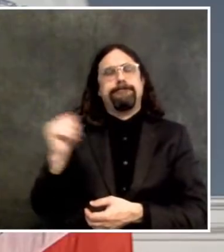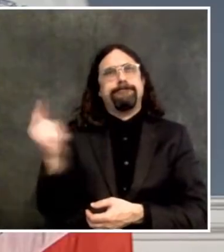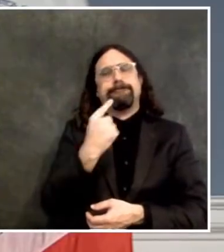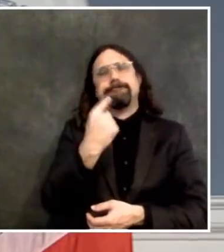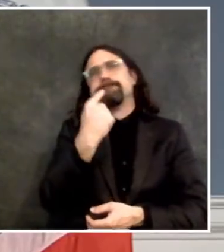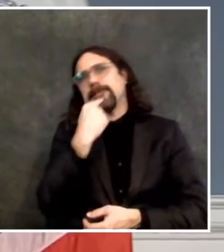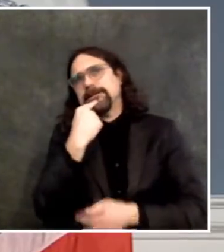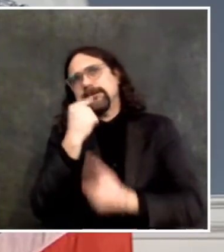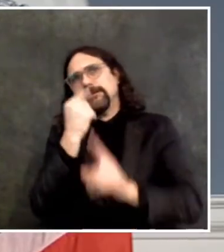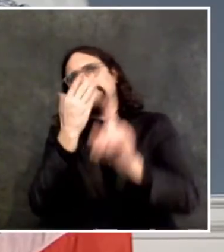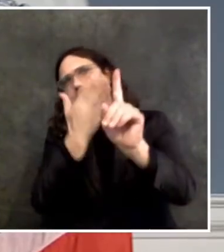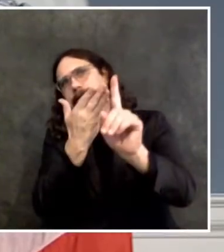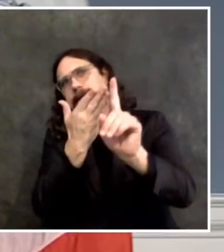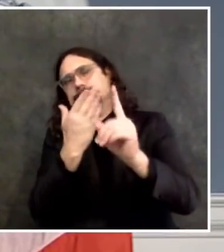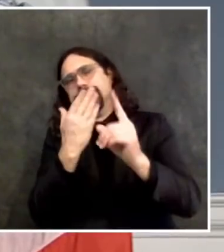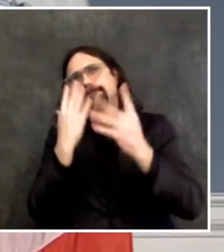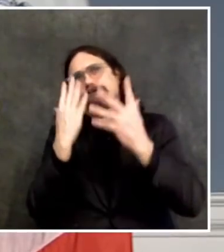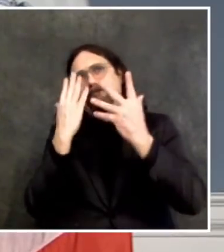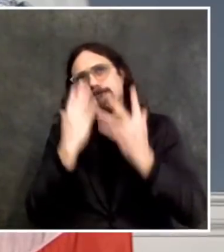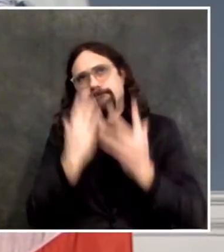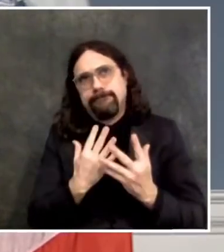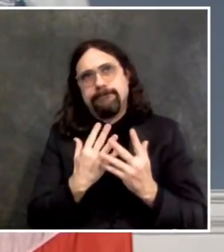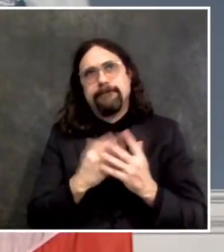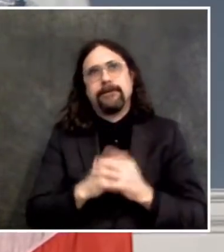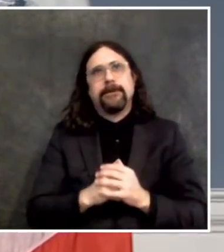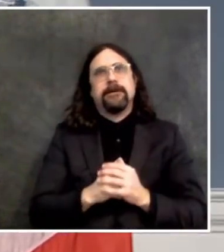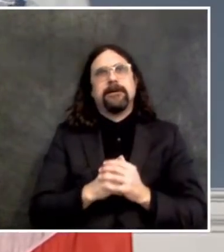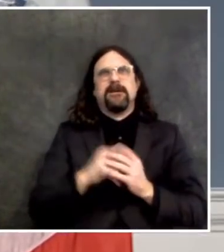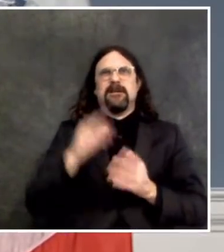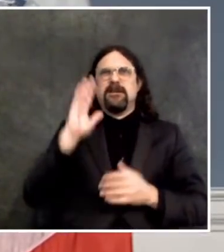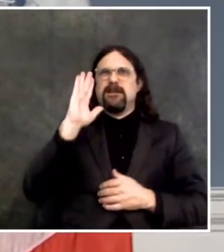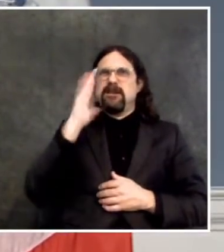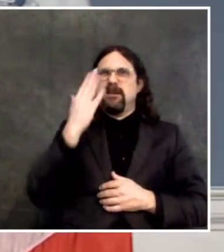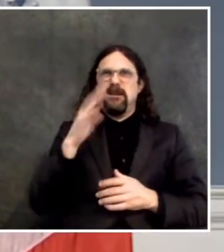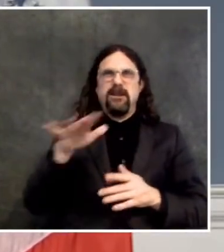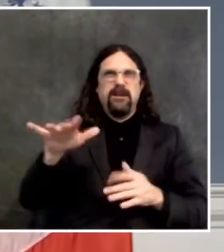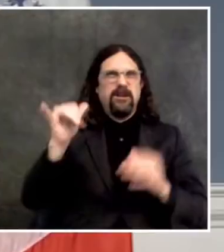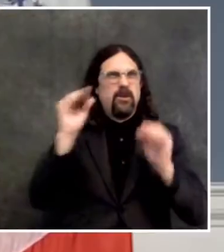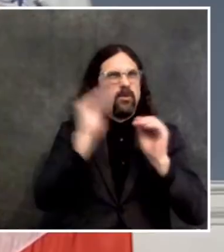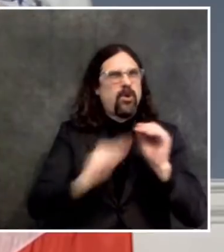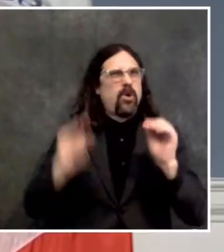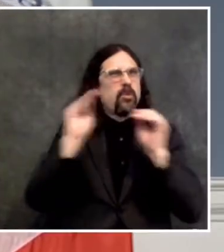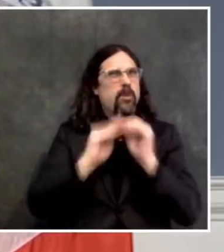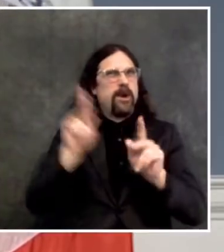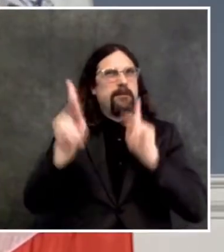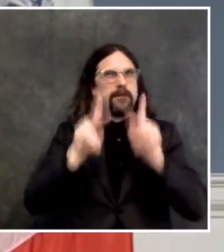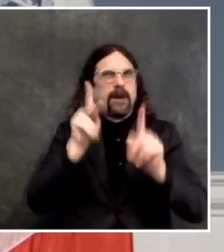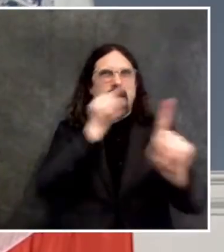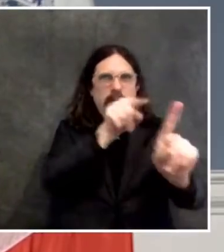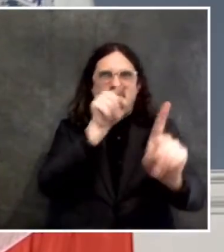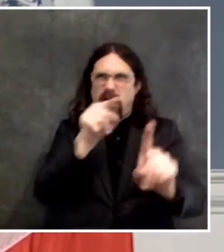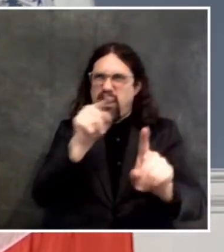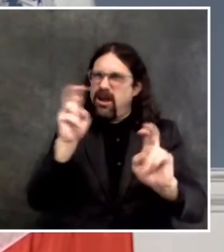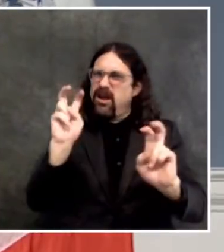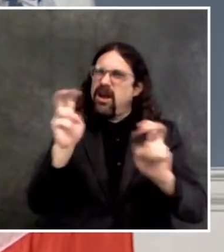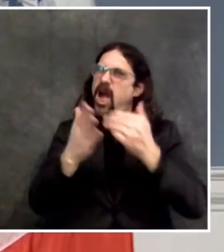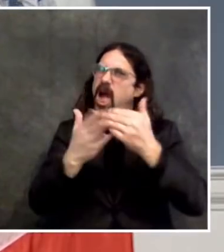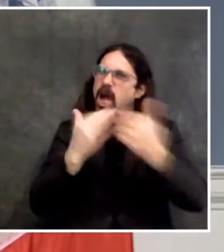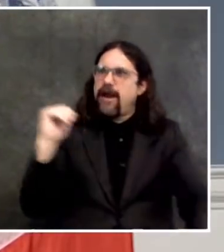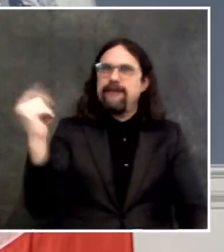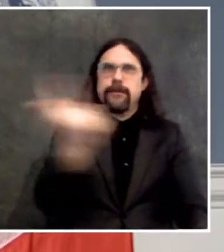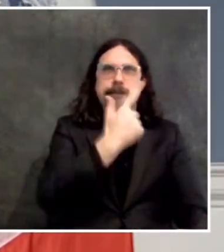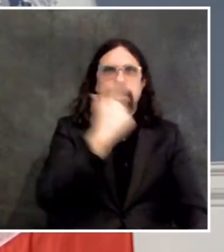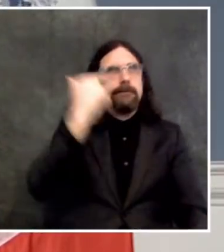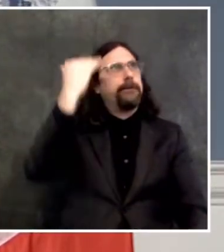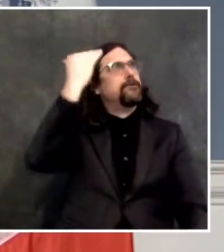much everyone can say that right now. We are doing all we can to help those who are sick, and we are grieving